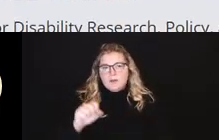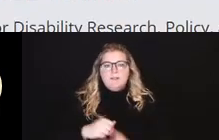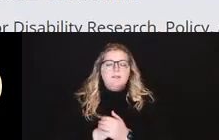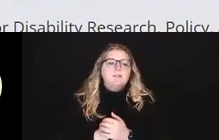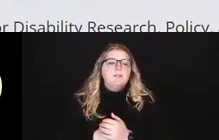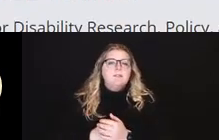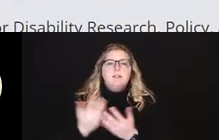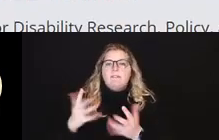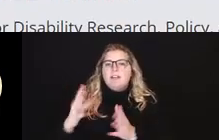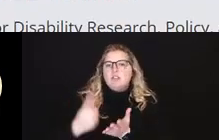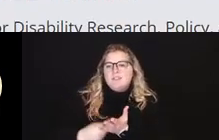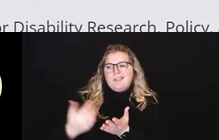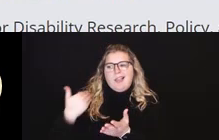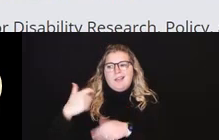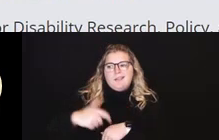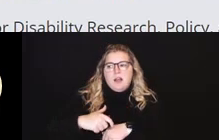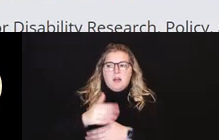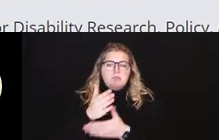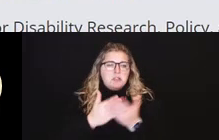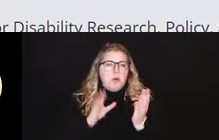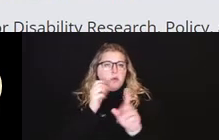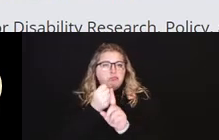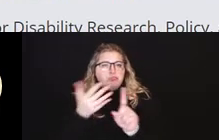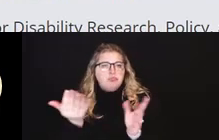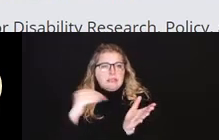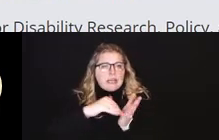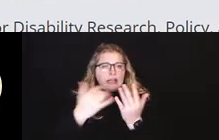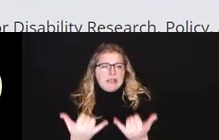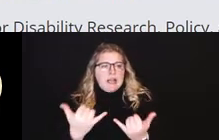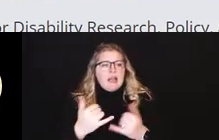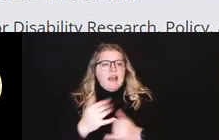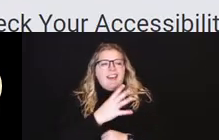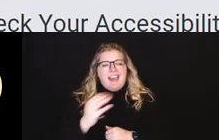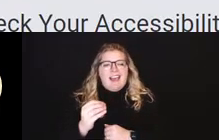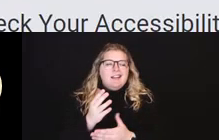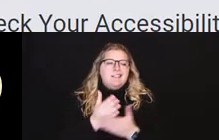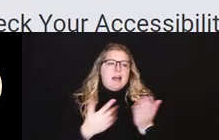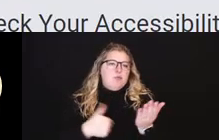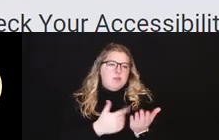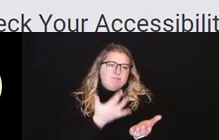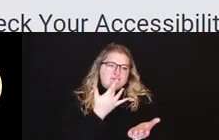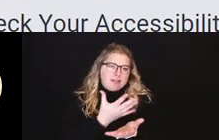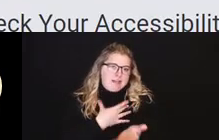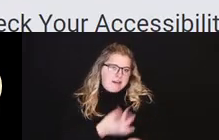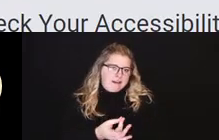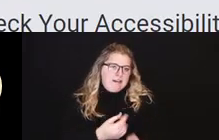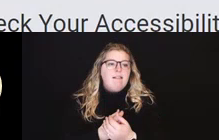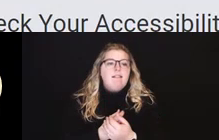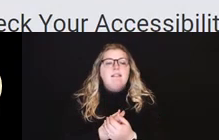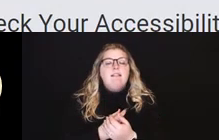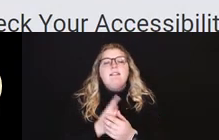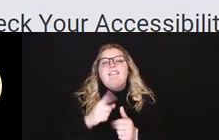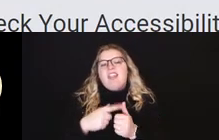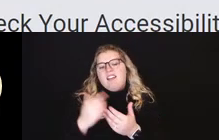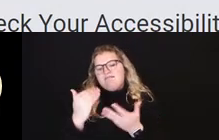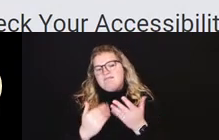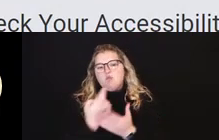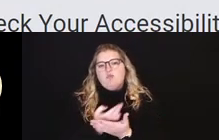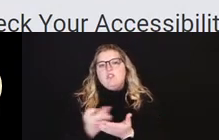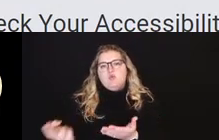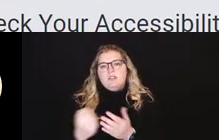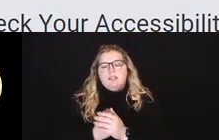of which we'll talk about this time, and then a couple others that just really like using. And some resources that are related to some of the